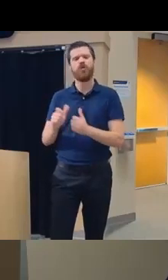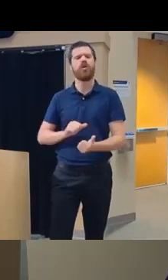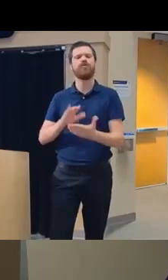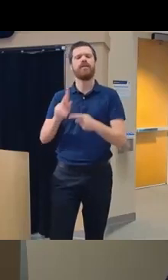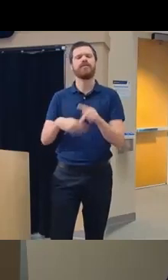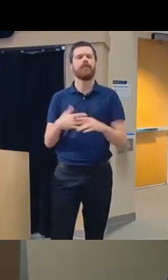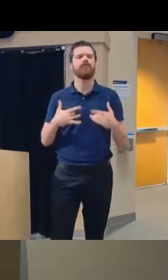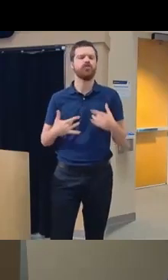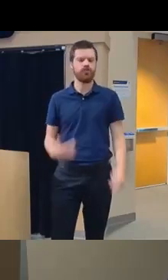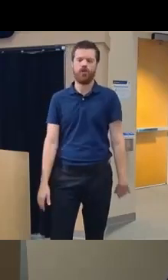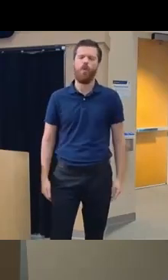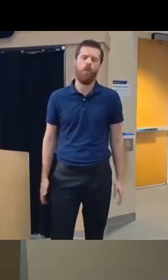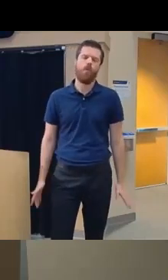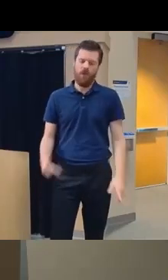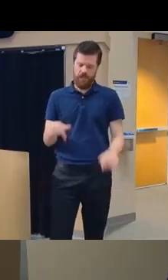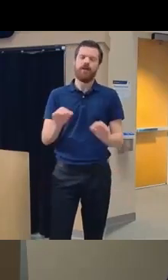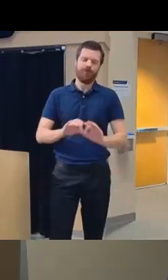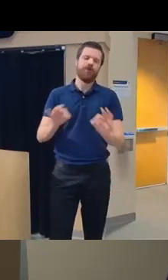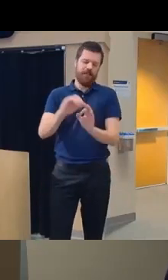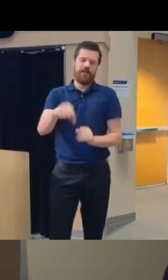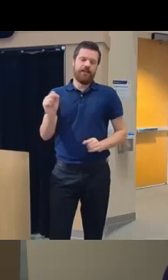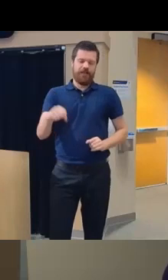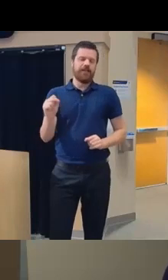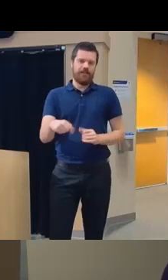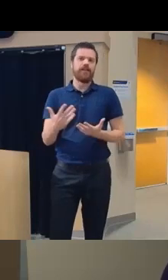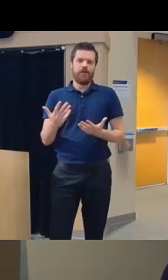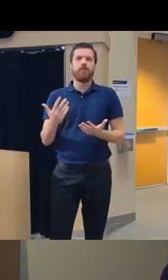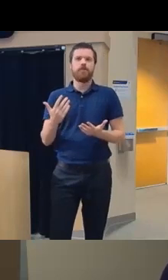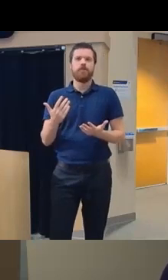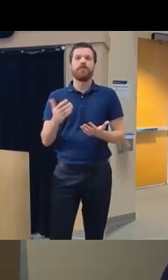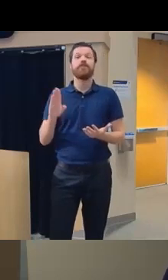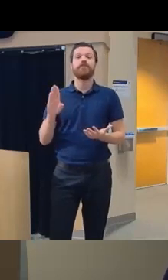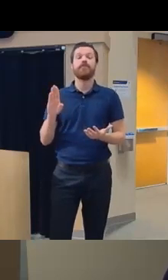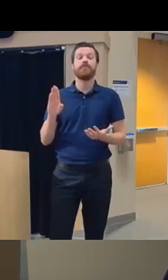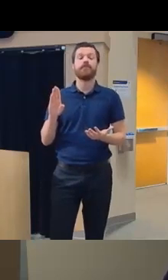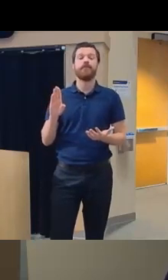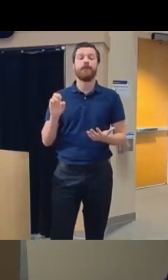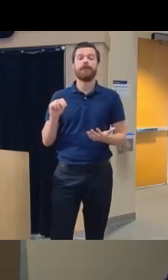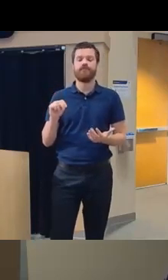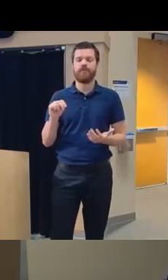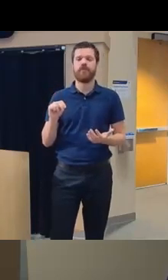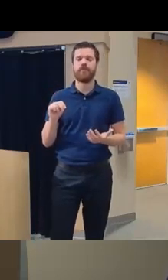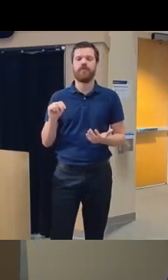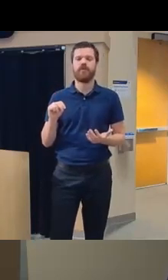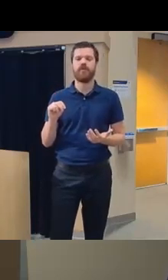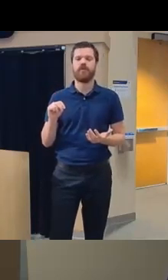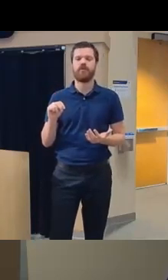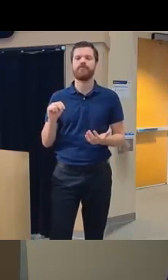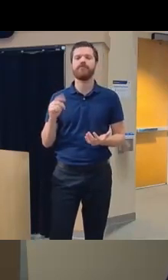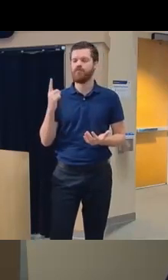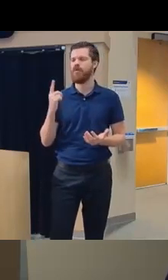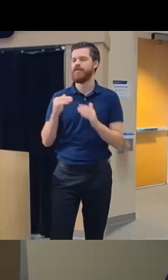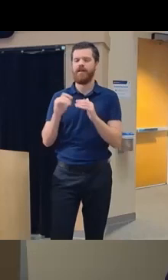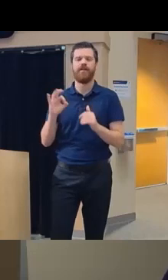these types of concerns? Yeah, I mean, this is so critical. So, I mean, you know, I think Ben Druss, a colleague